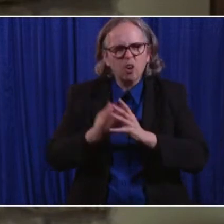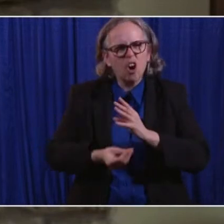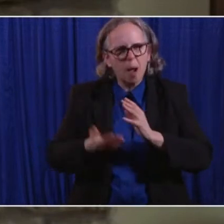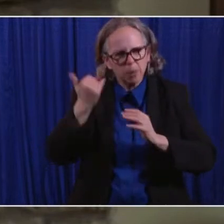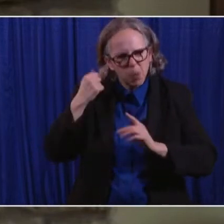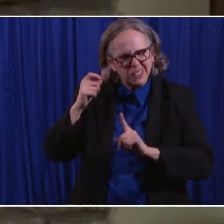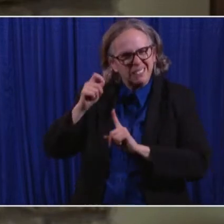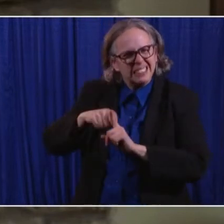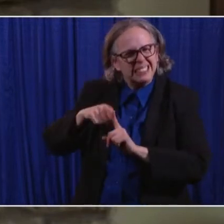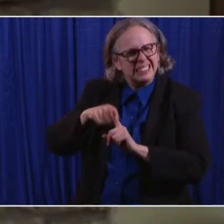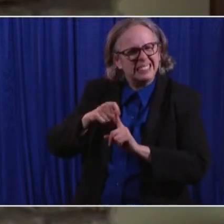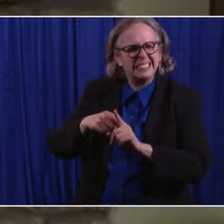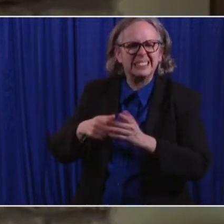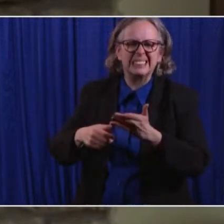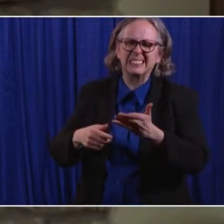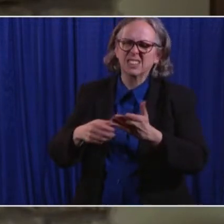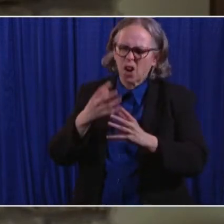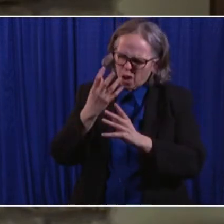for no